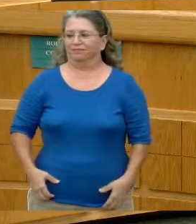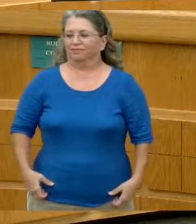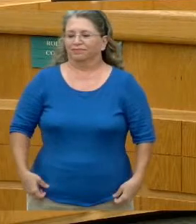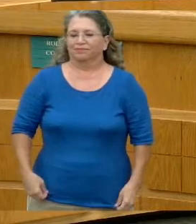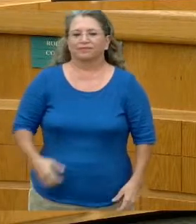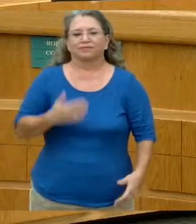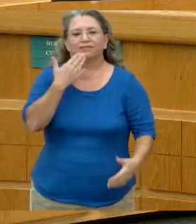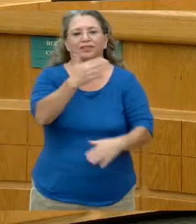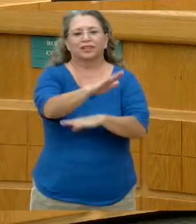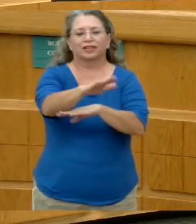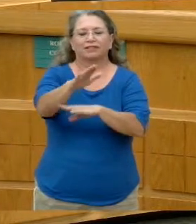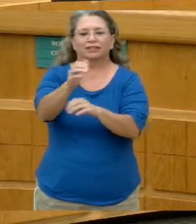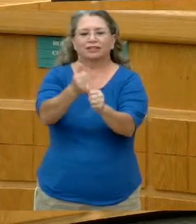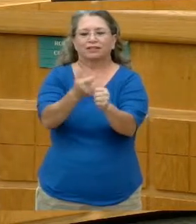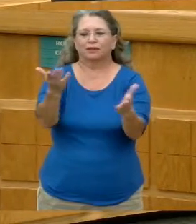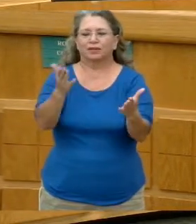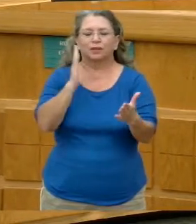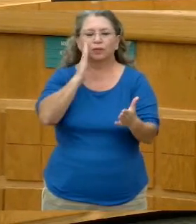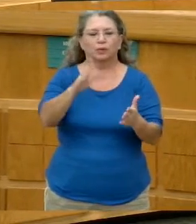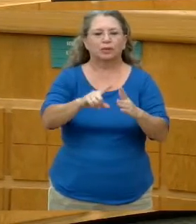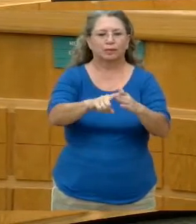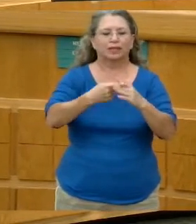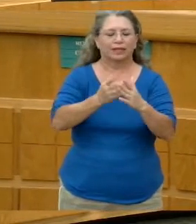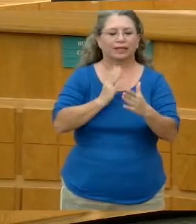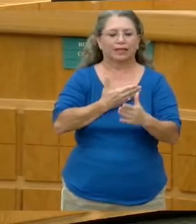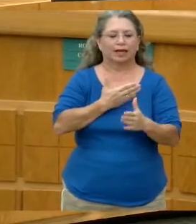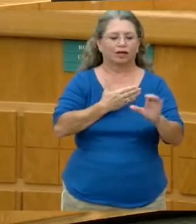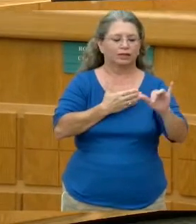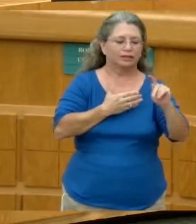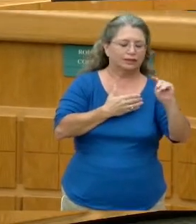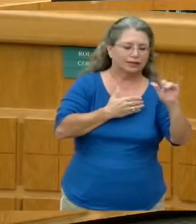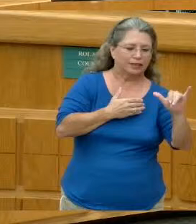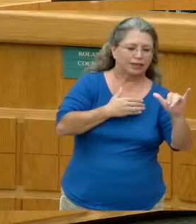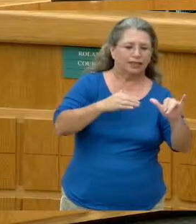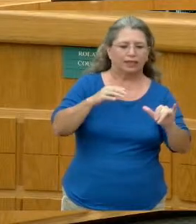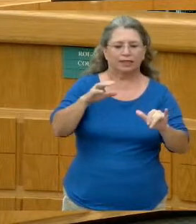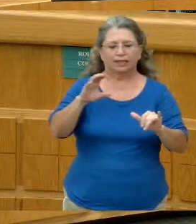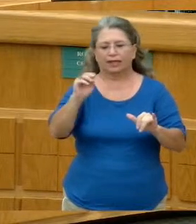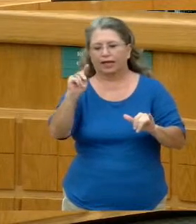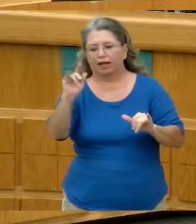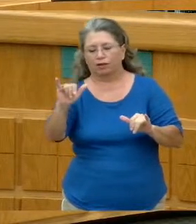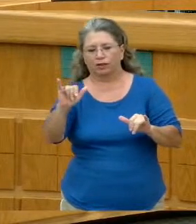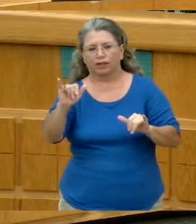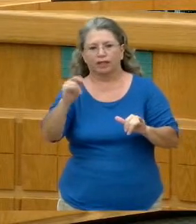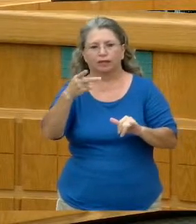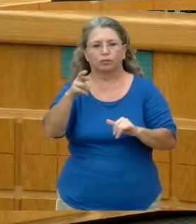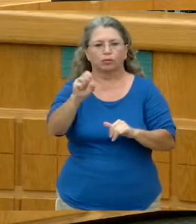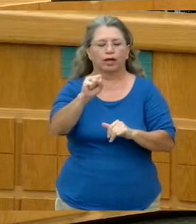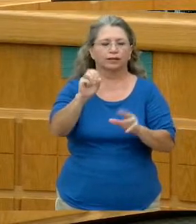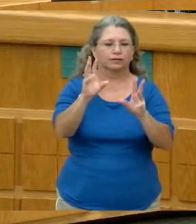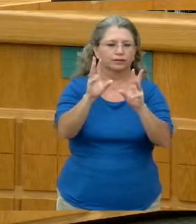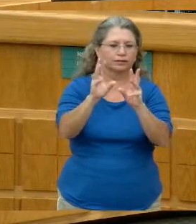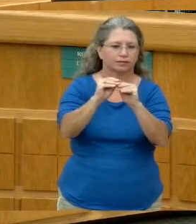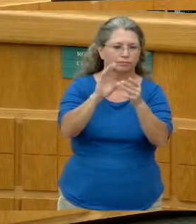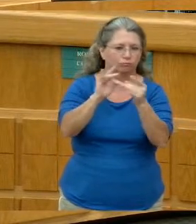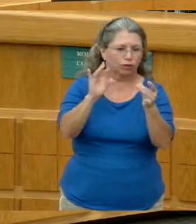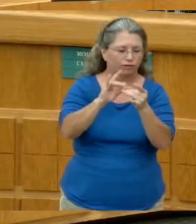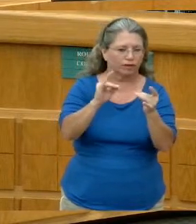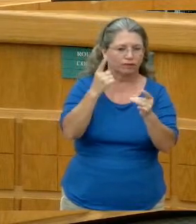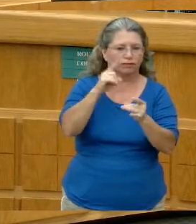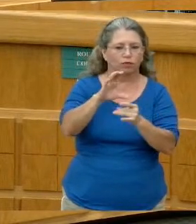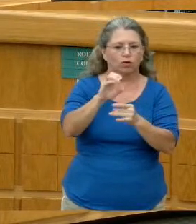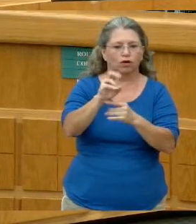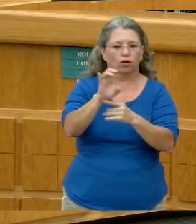Okay, good afternoon, everybody. We're going to begin our Nueces County City of Corpus Christi press briefing on COVID-19. Today is